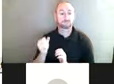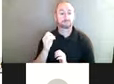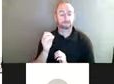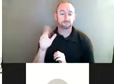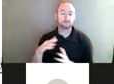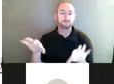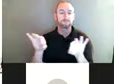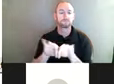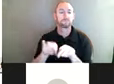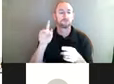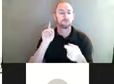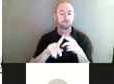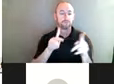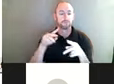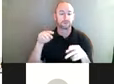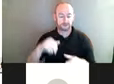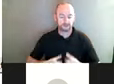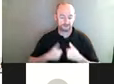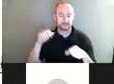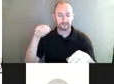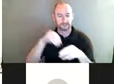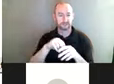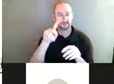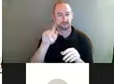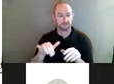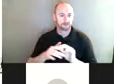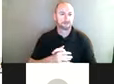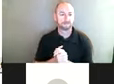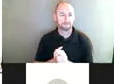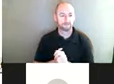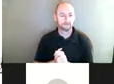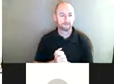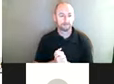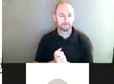to individuals living within Appalachian Kentucky. And so,